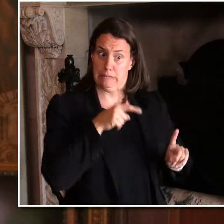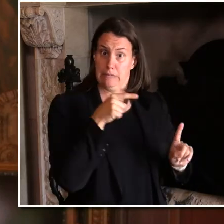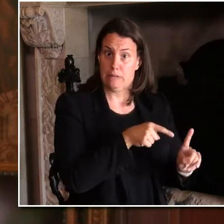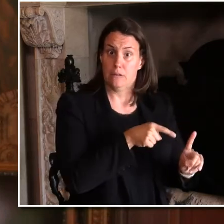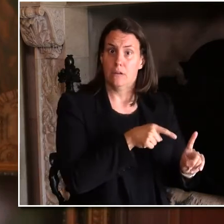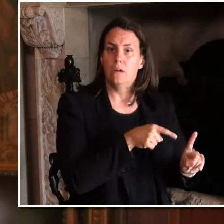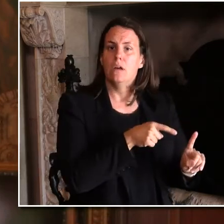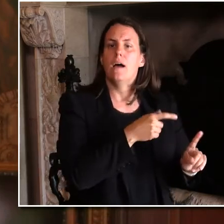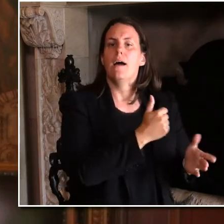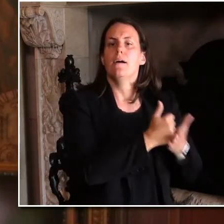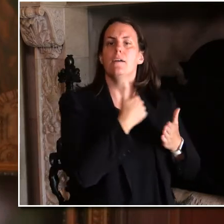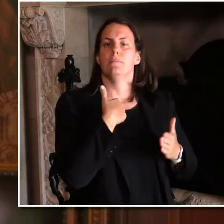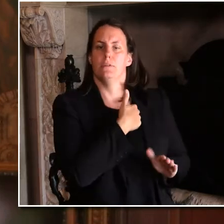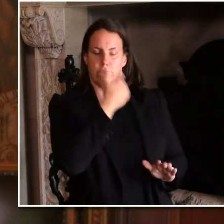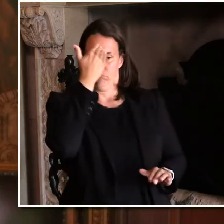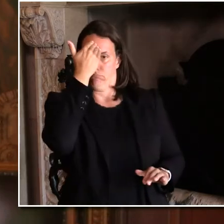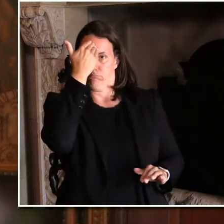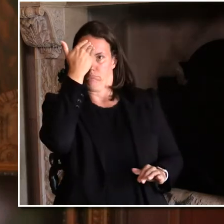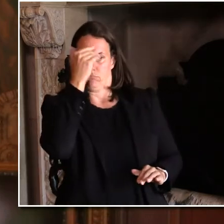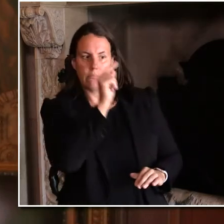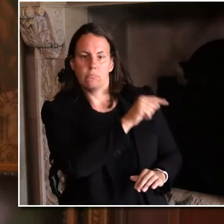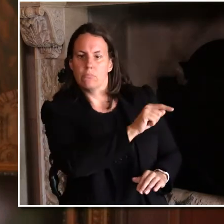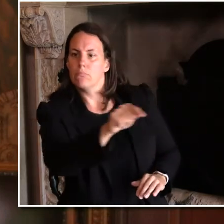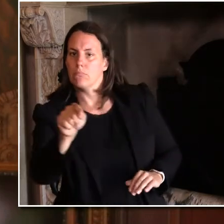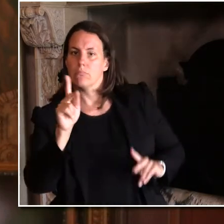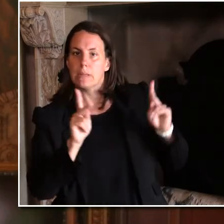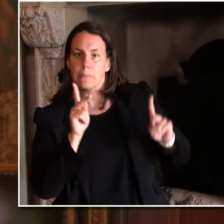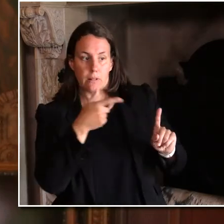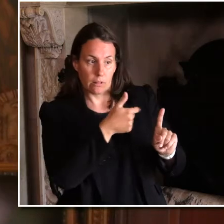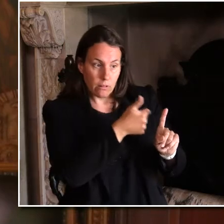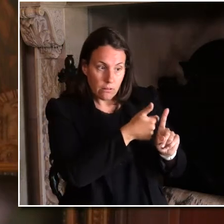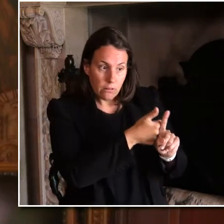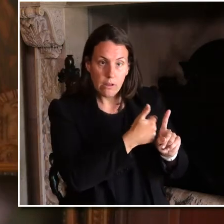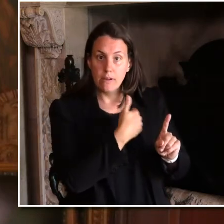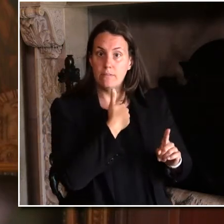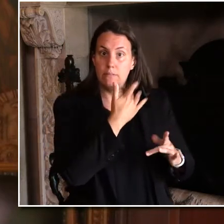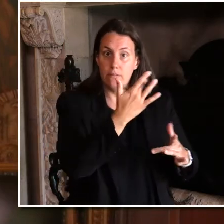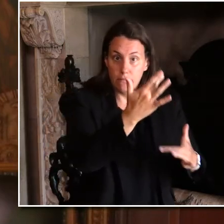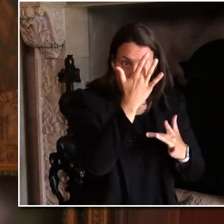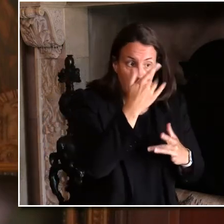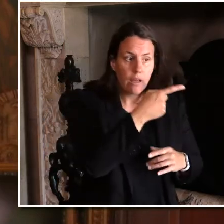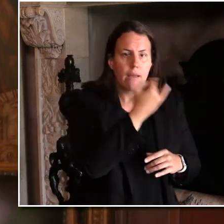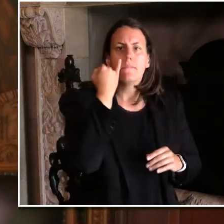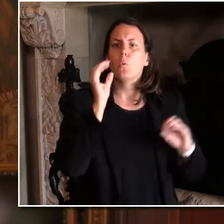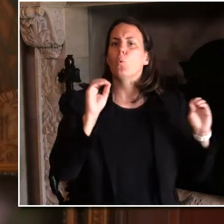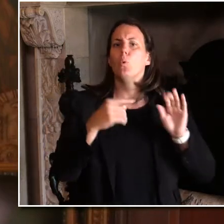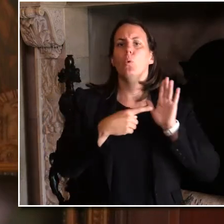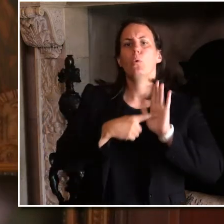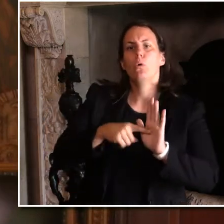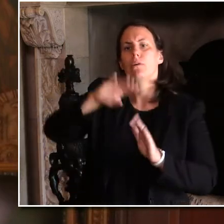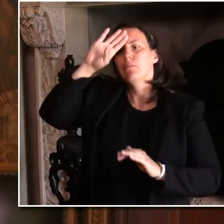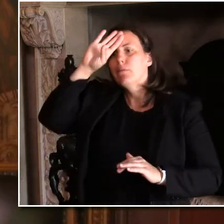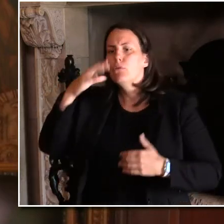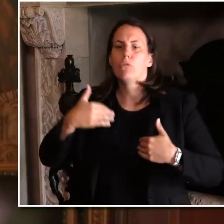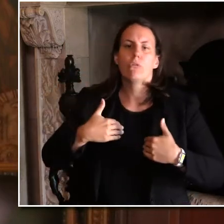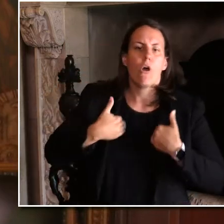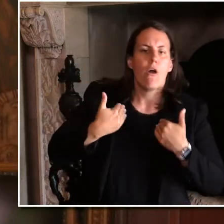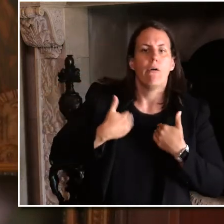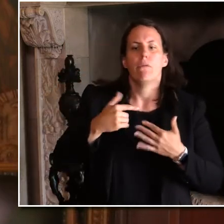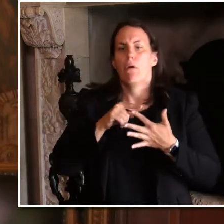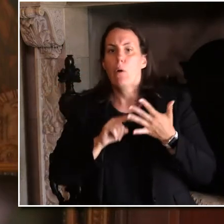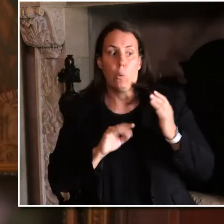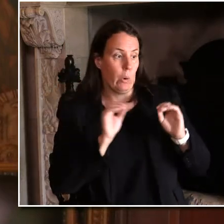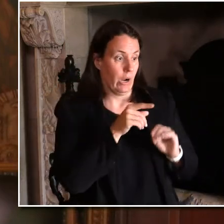those individuals into isolation is the number one priority for preventing the spread of the disease. But testing people who